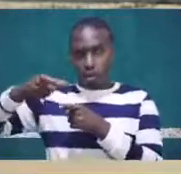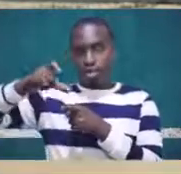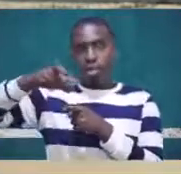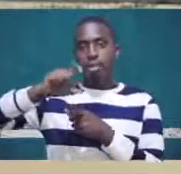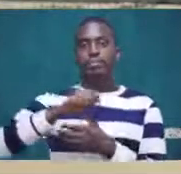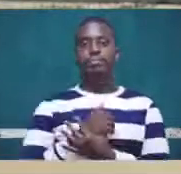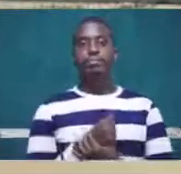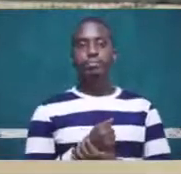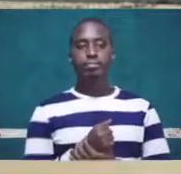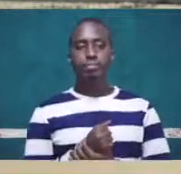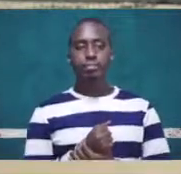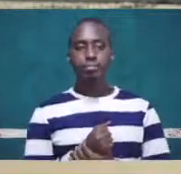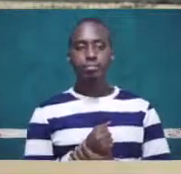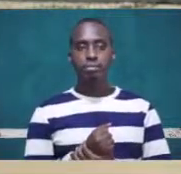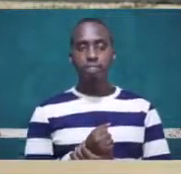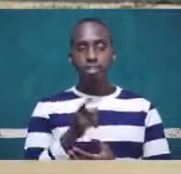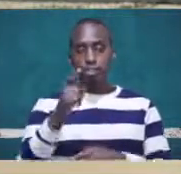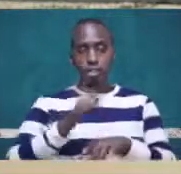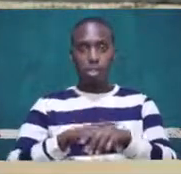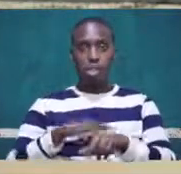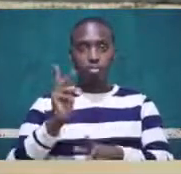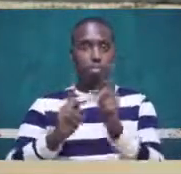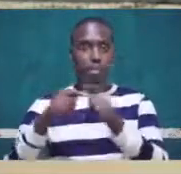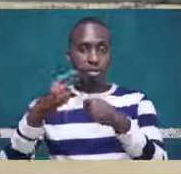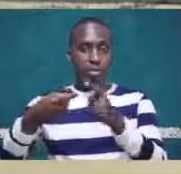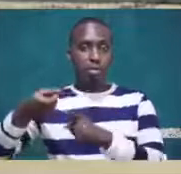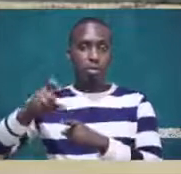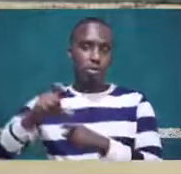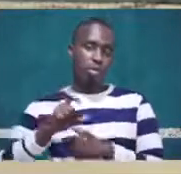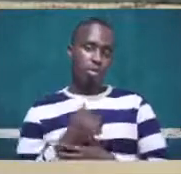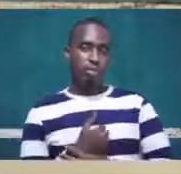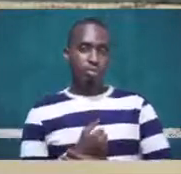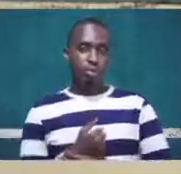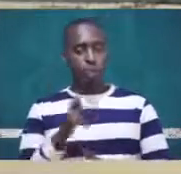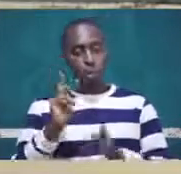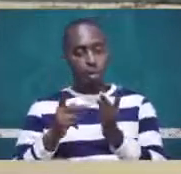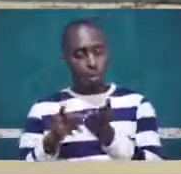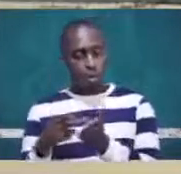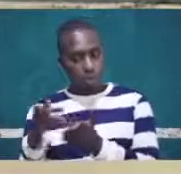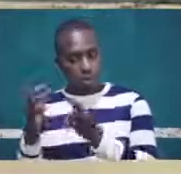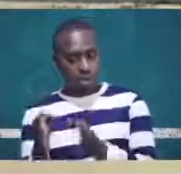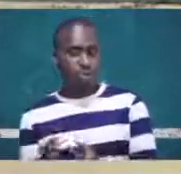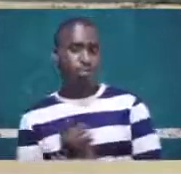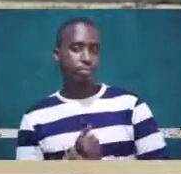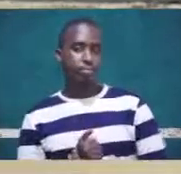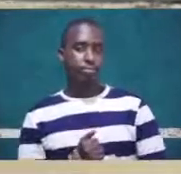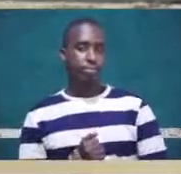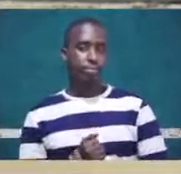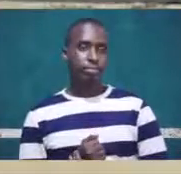increase. We expect quantity demanded to increase. Maybe it quantity demanded 2.